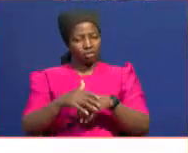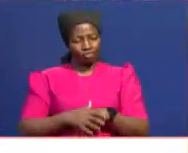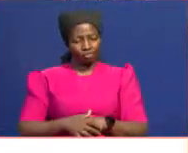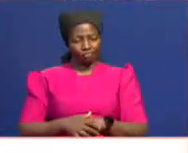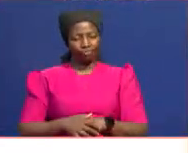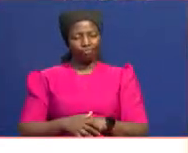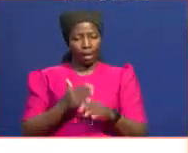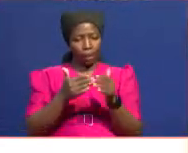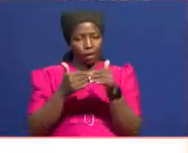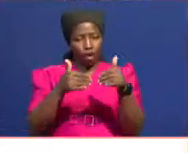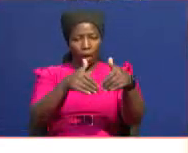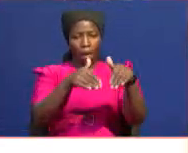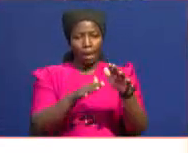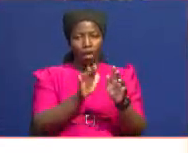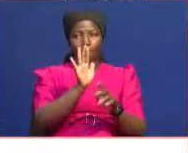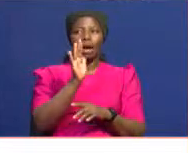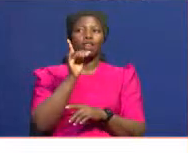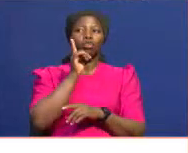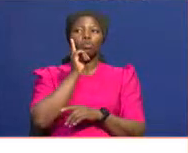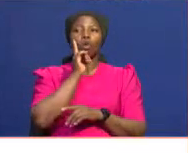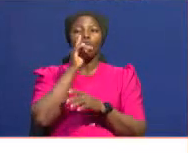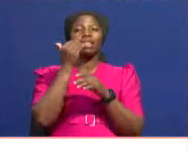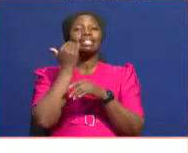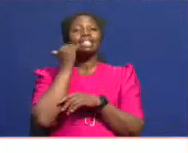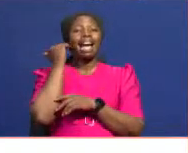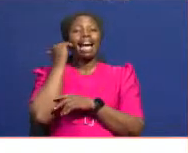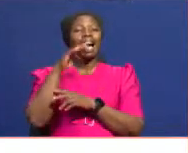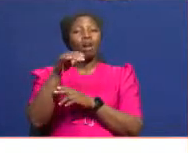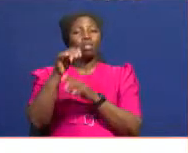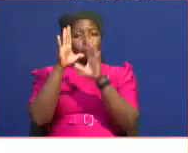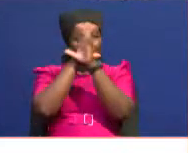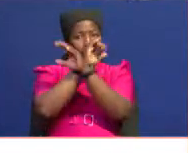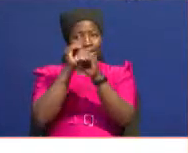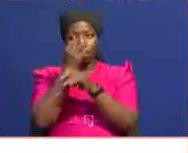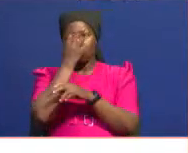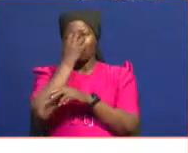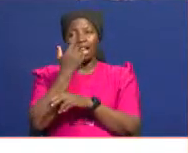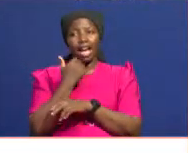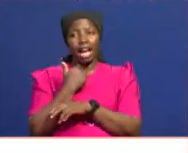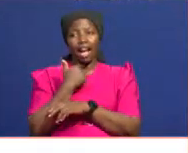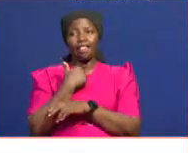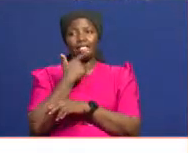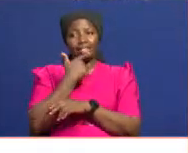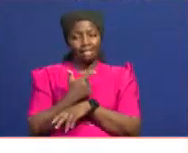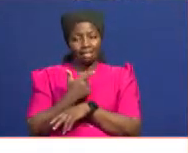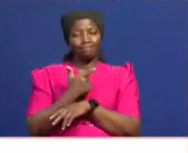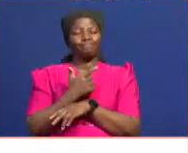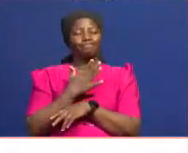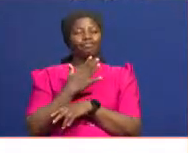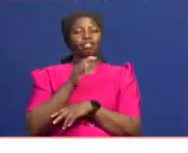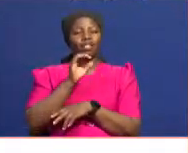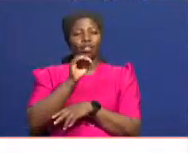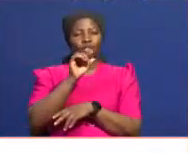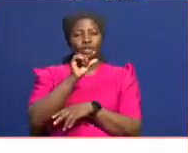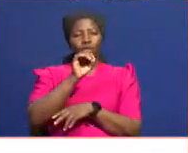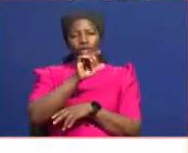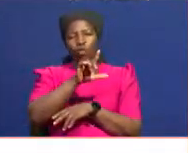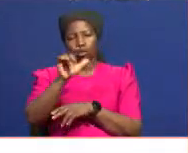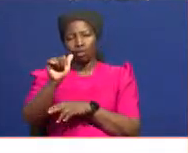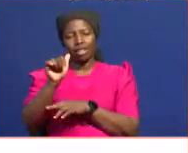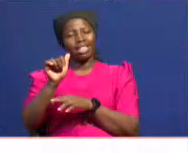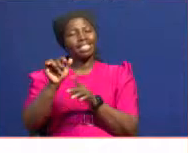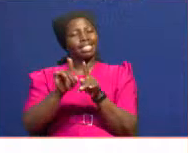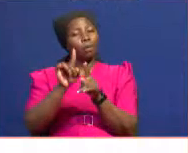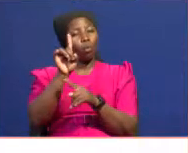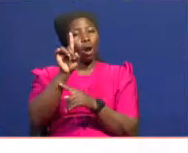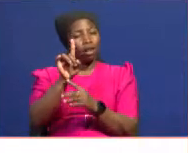his burial in Siaya County tomorrow, President William Ruto has described the departed Chief of Defense Forces, General Francis Ogola, as